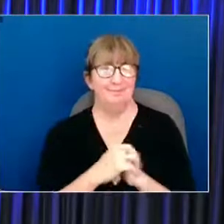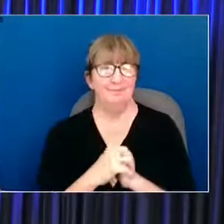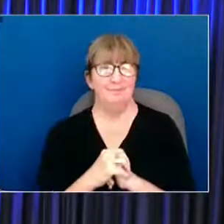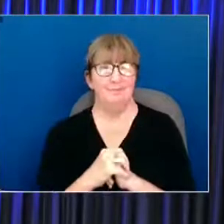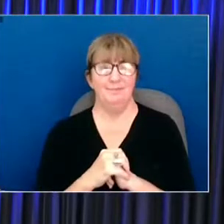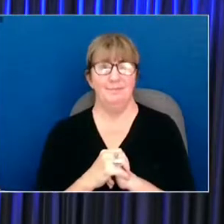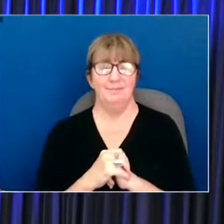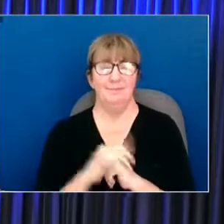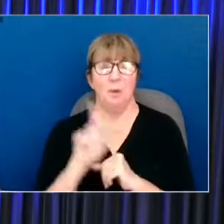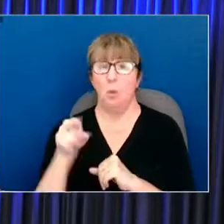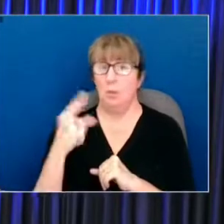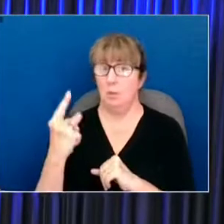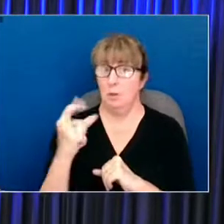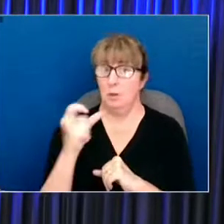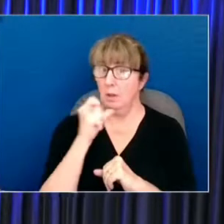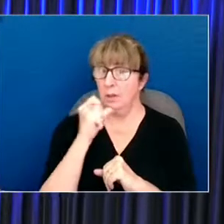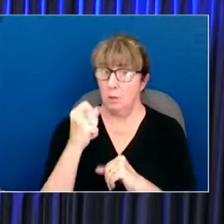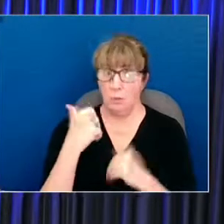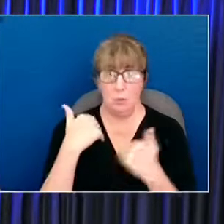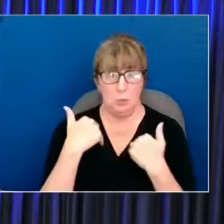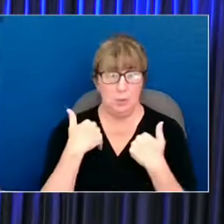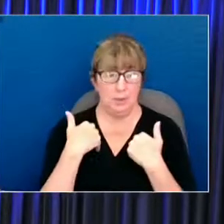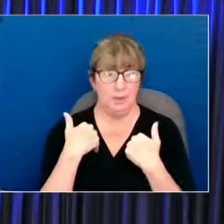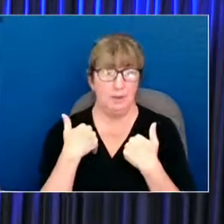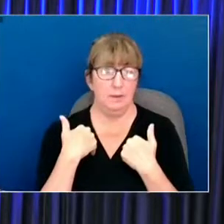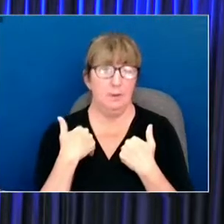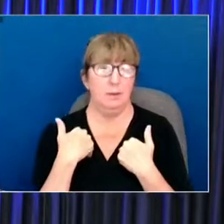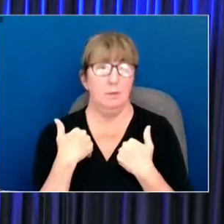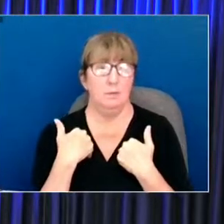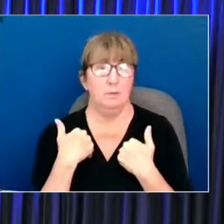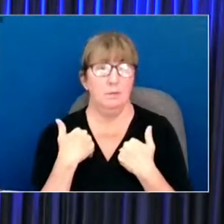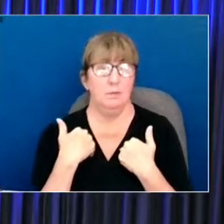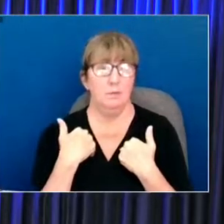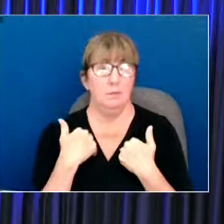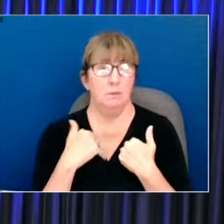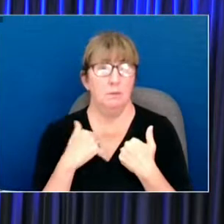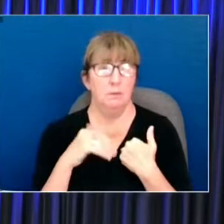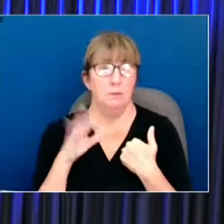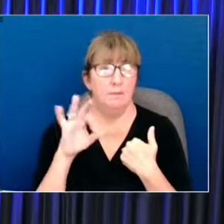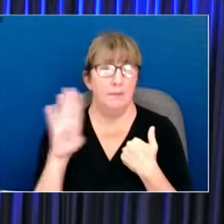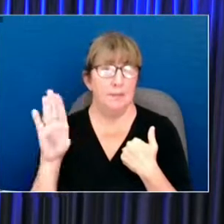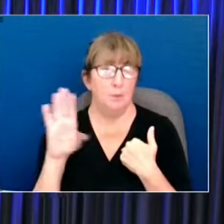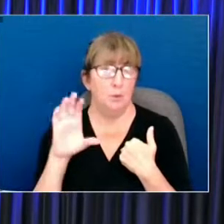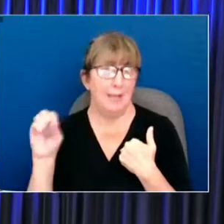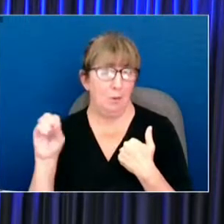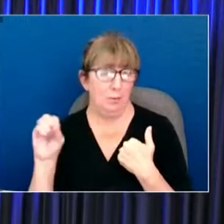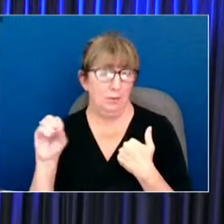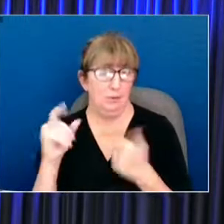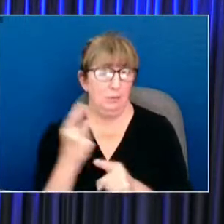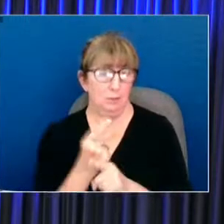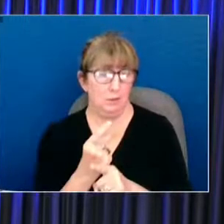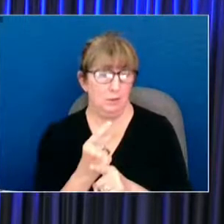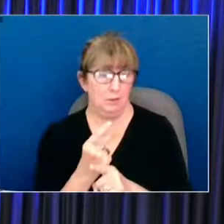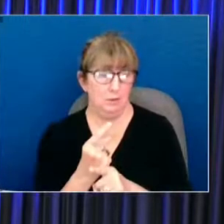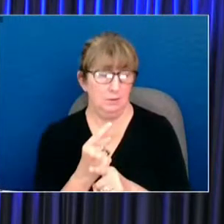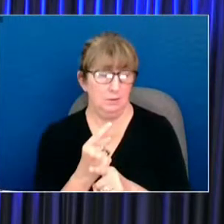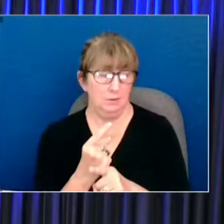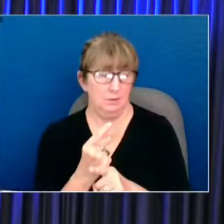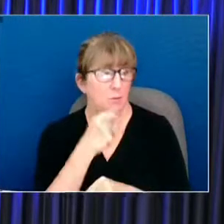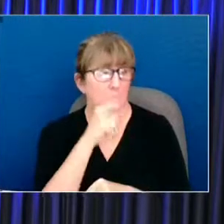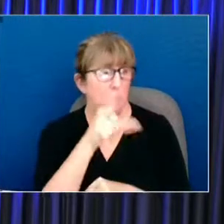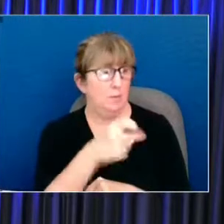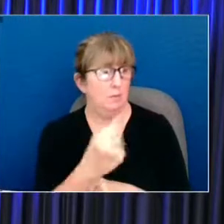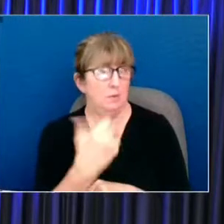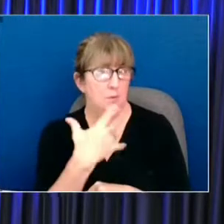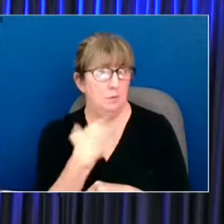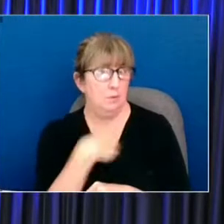The only one that I won't have per discussion earlier is that Facebook County one, right? I told him he didn't have to send it to us because we can't